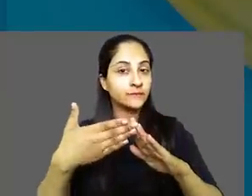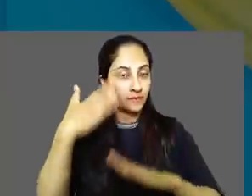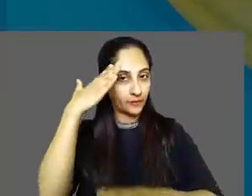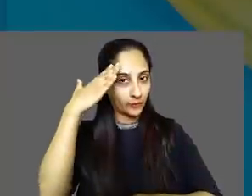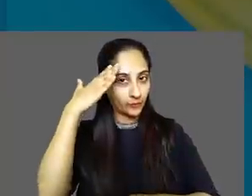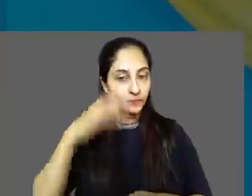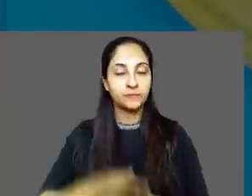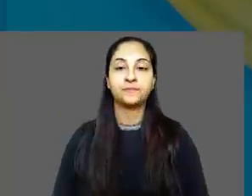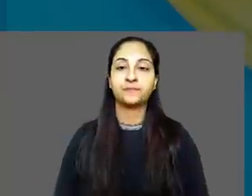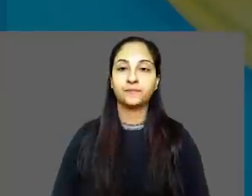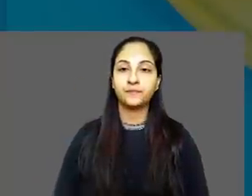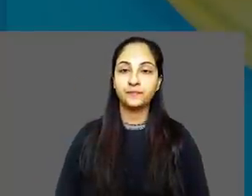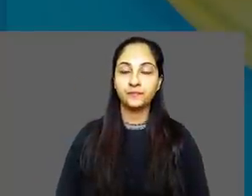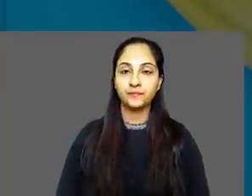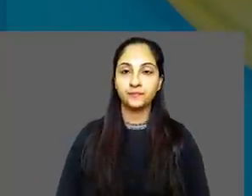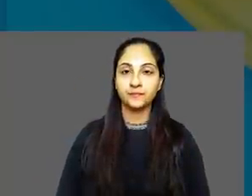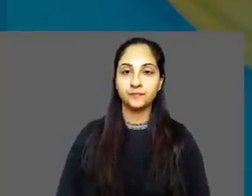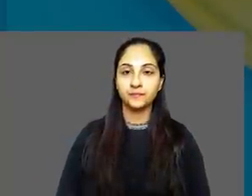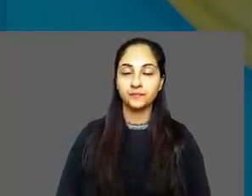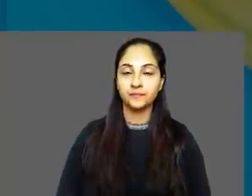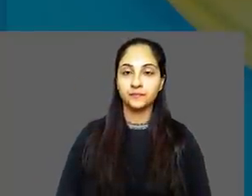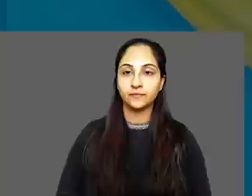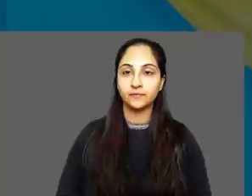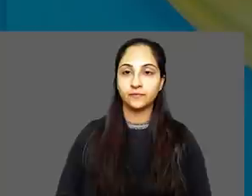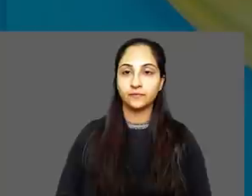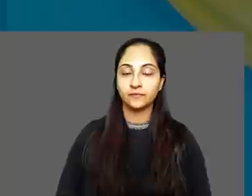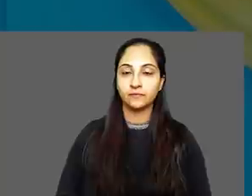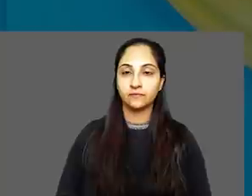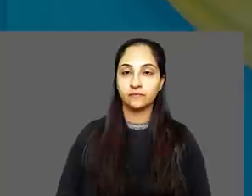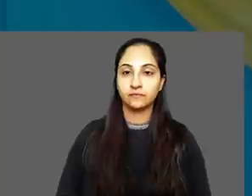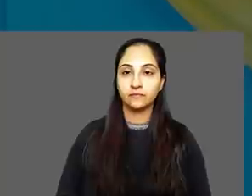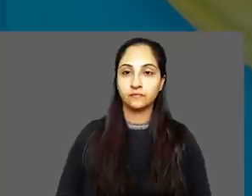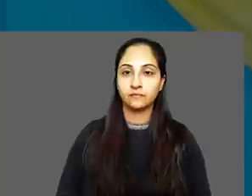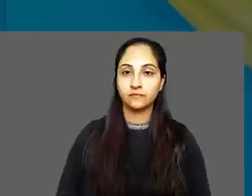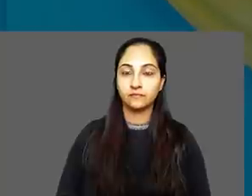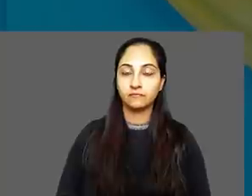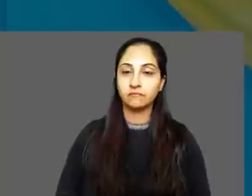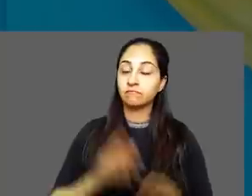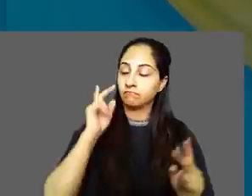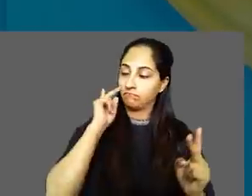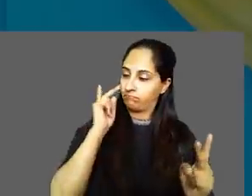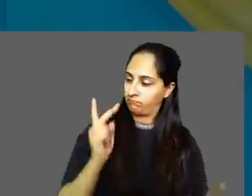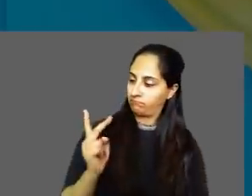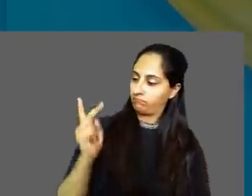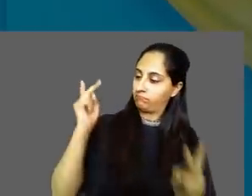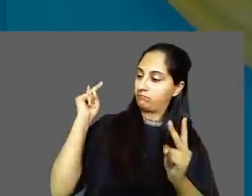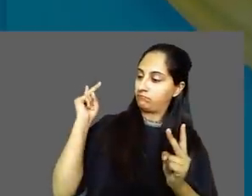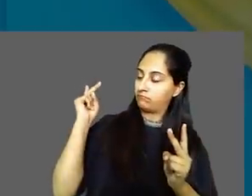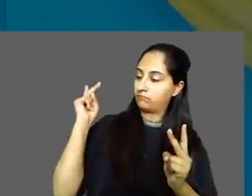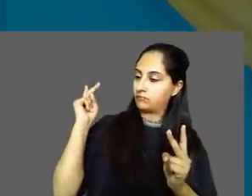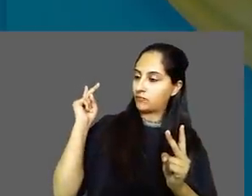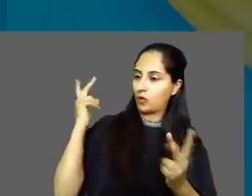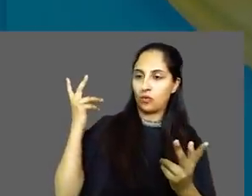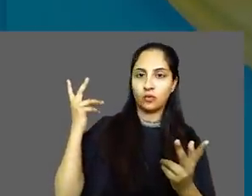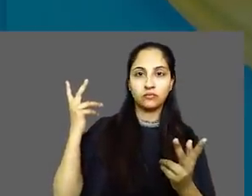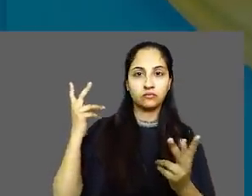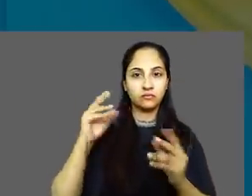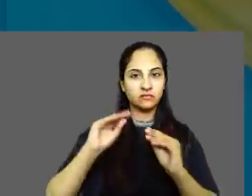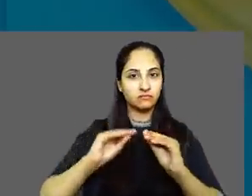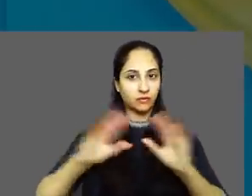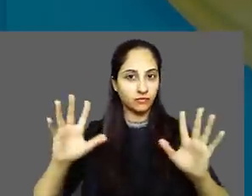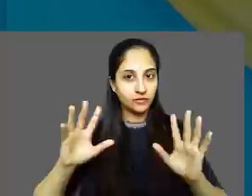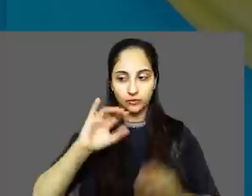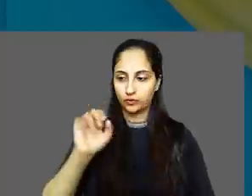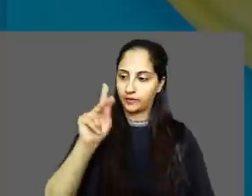now in retrospect, it seems like the decision to close Jamaat Khanas was a no-brainer. We saw this pandemic rage on a year. We saw that it was actually, in fact, global. You